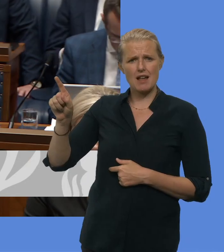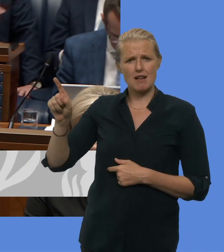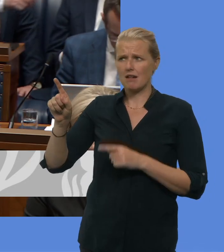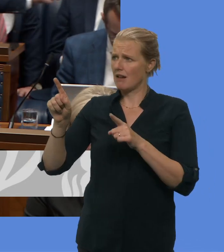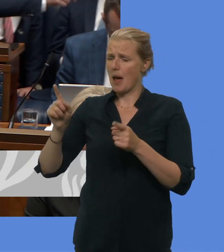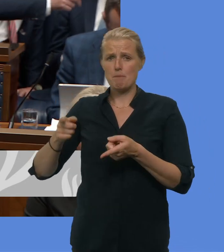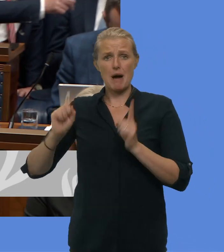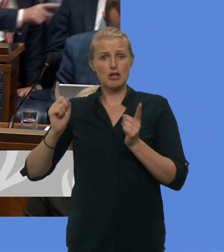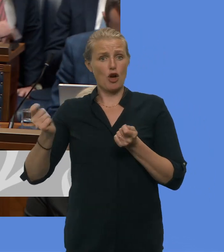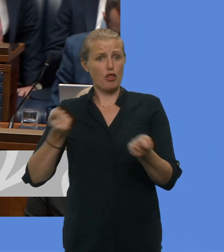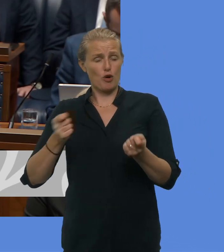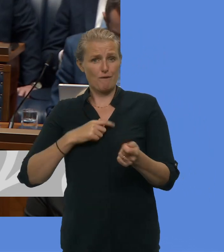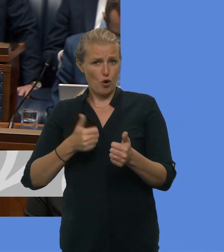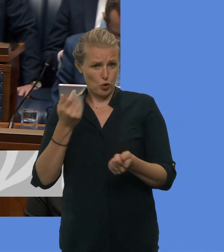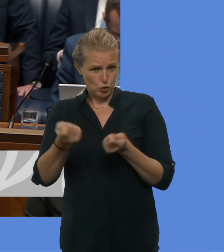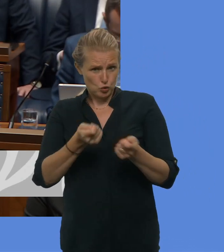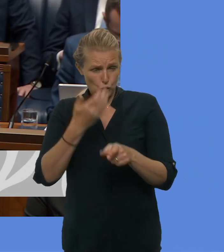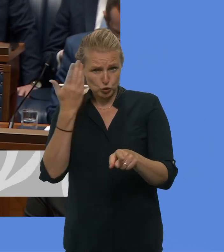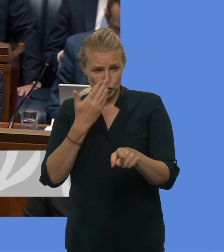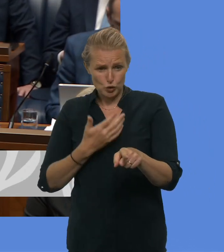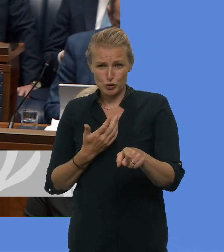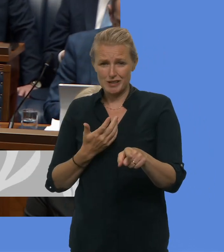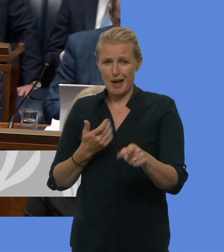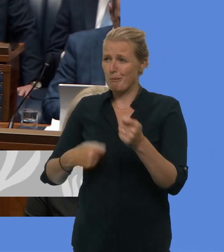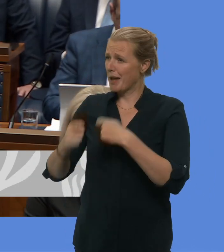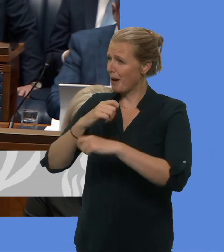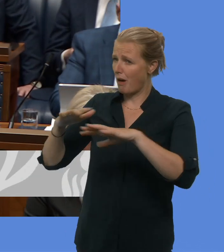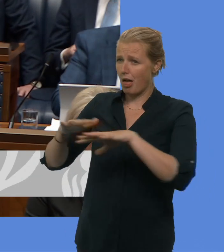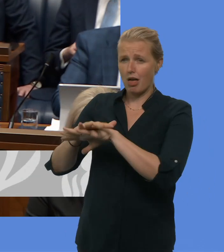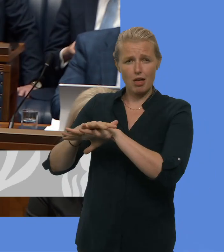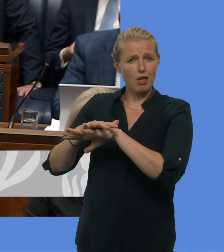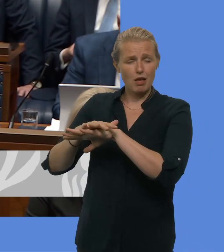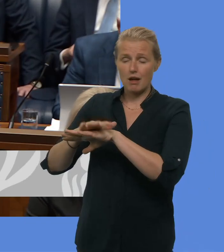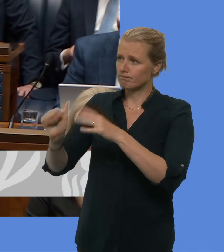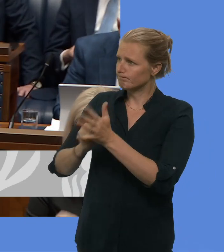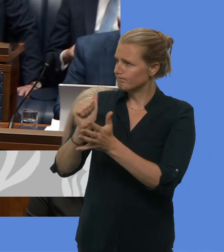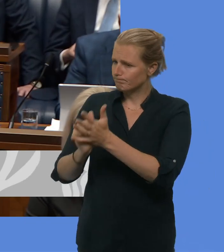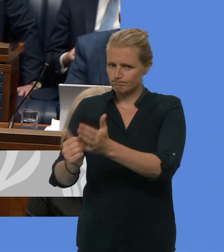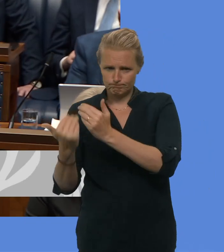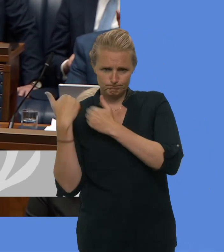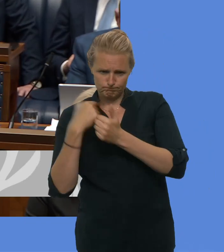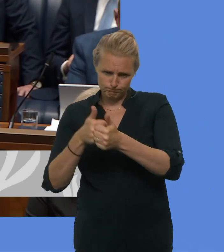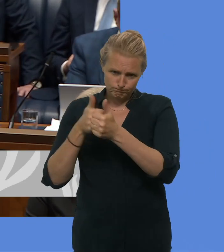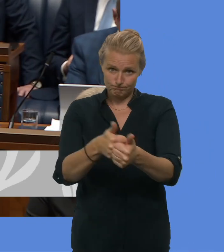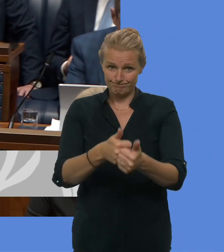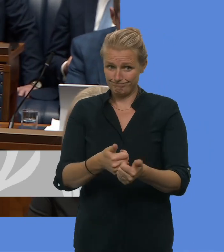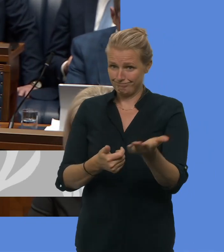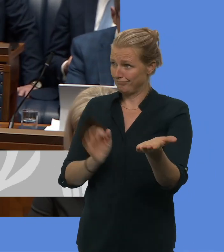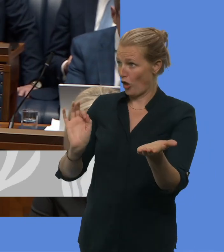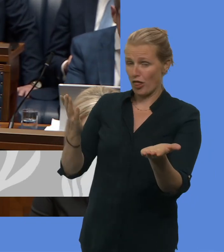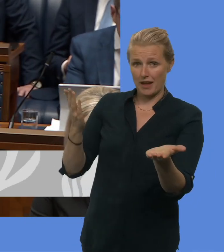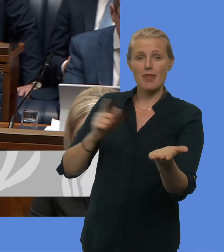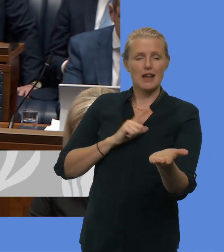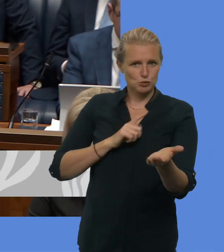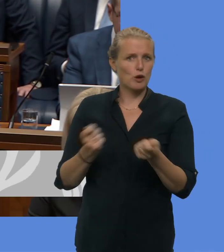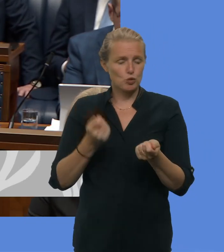authority for controlled schools. That has been diluted and has not been given the requirement and support that it is needed, and that's why